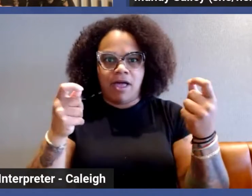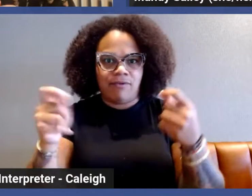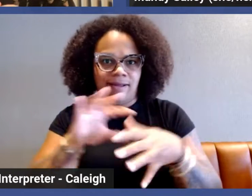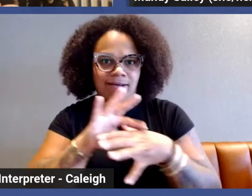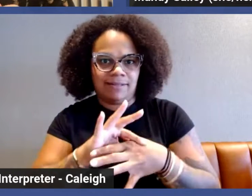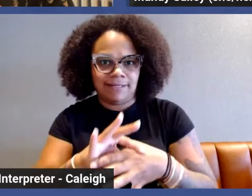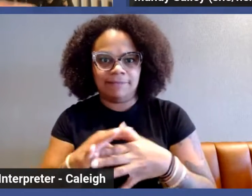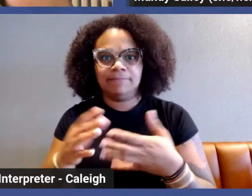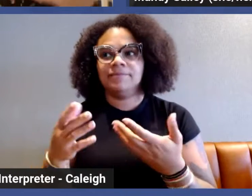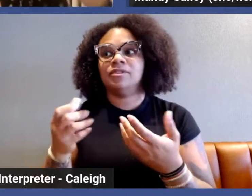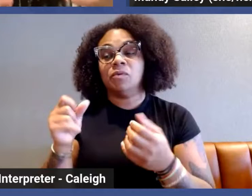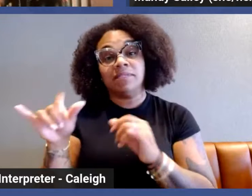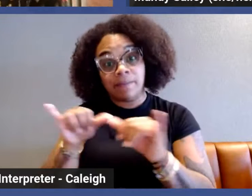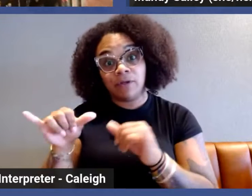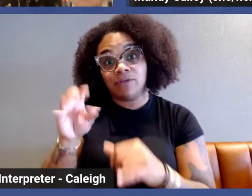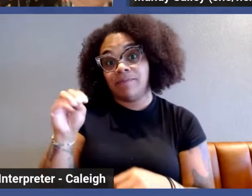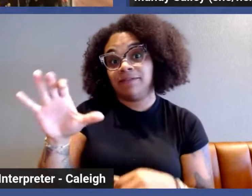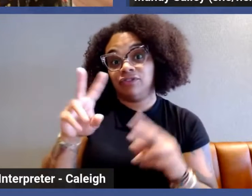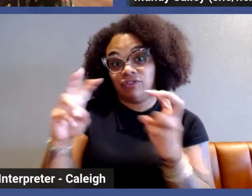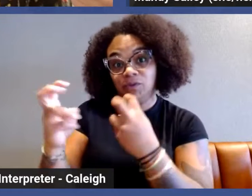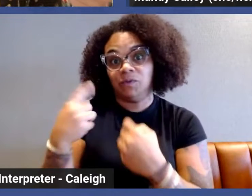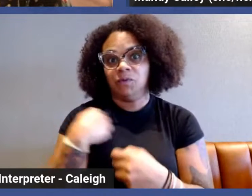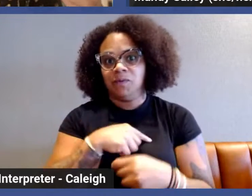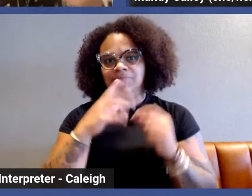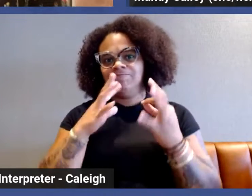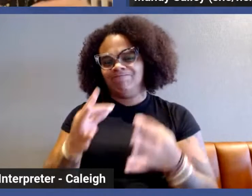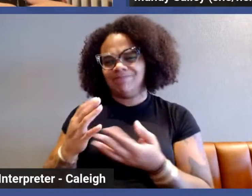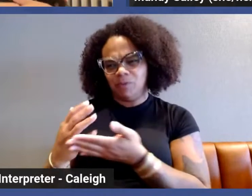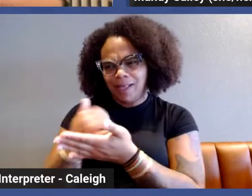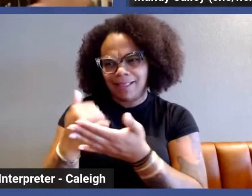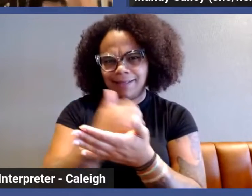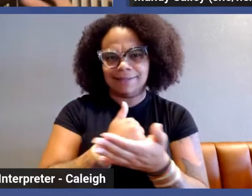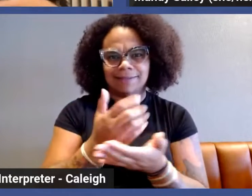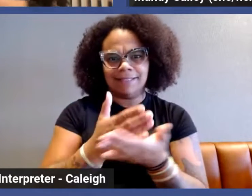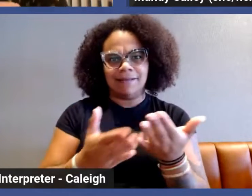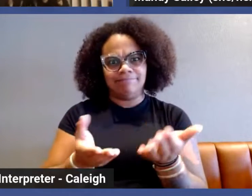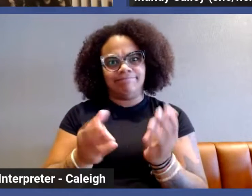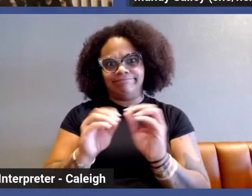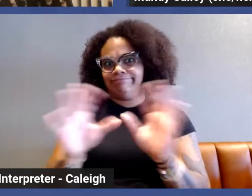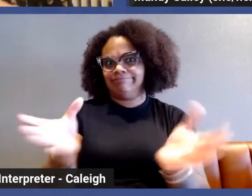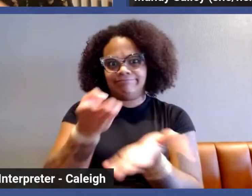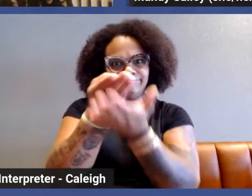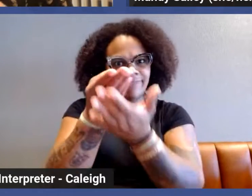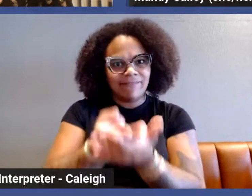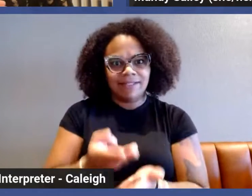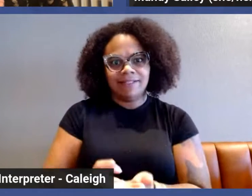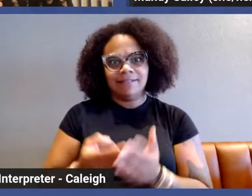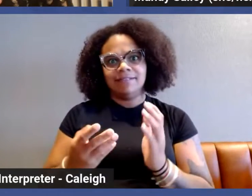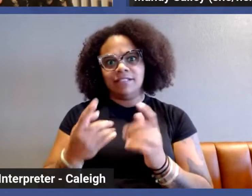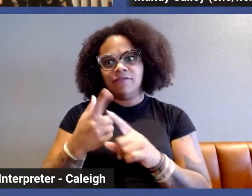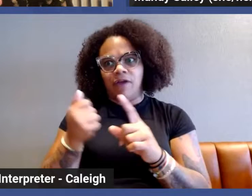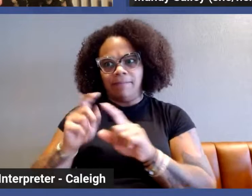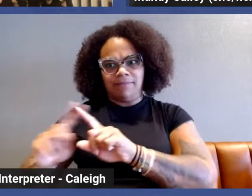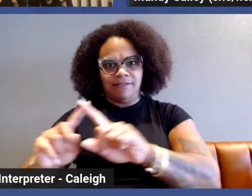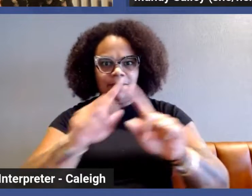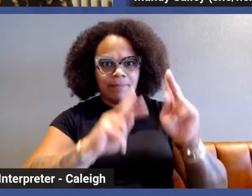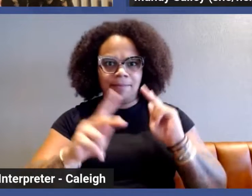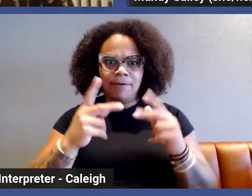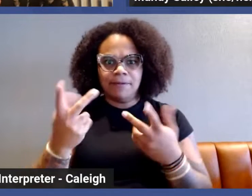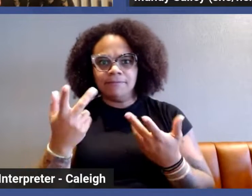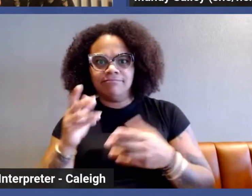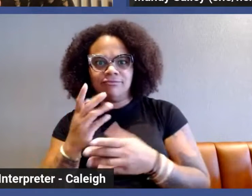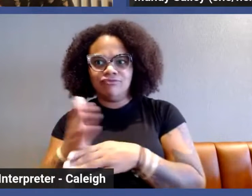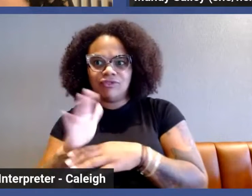MasterCard issue, where we wanted to try and gather some hard data from people and what they were experiencing, we wanted to take the same approach here.